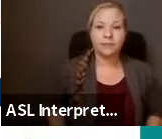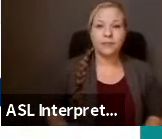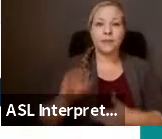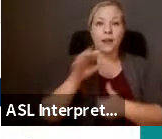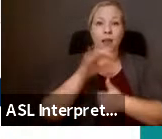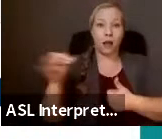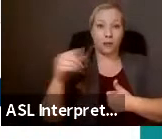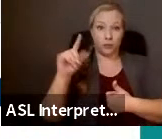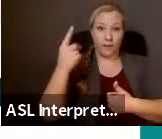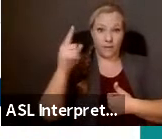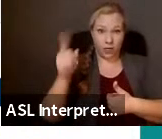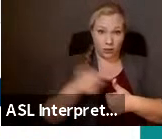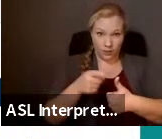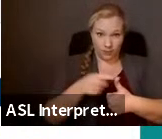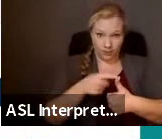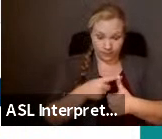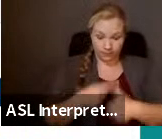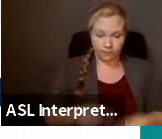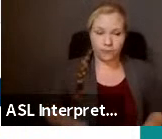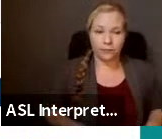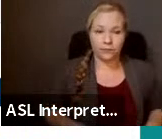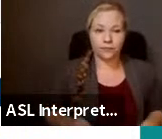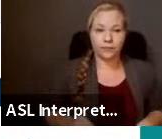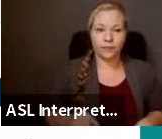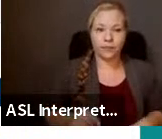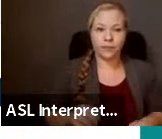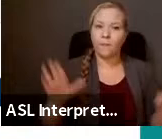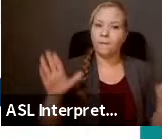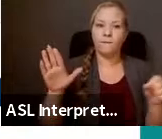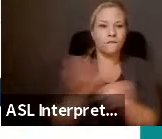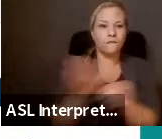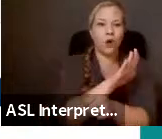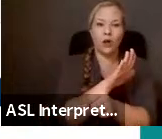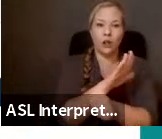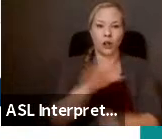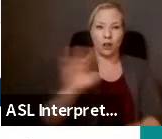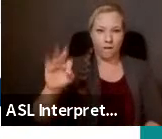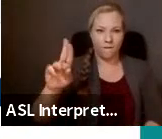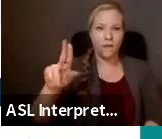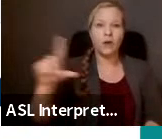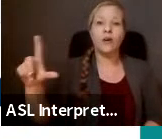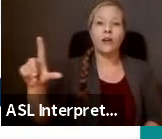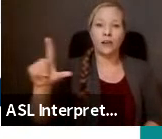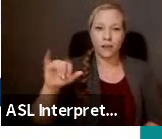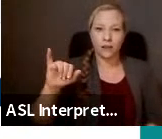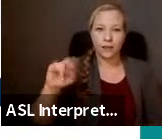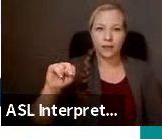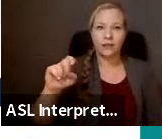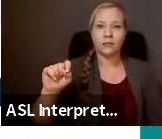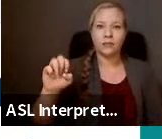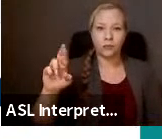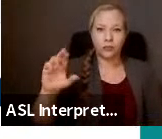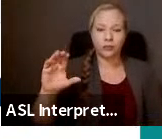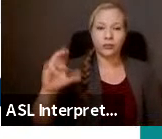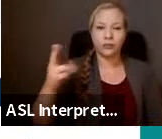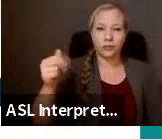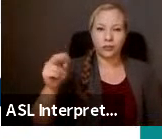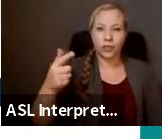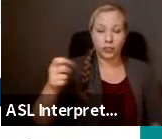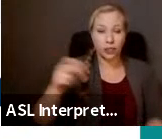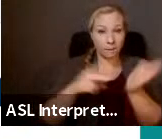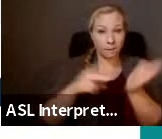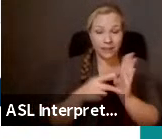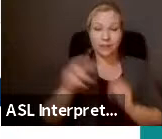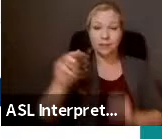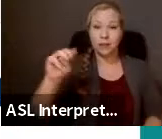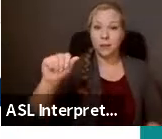1, it says full interchange there, and what that means is we've got a full interchange at Marine Drive, and we have a